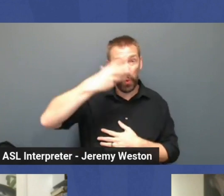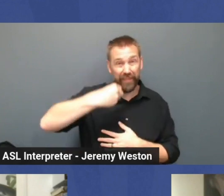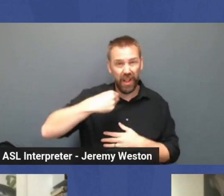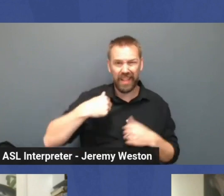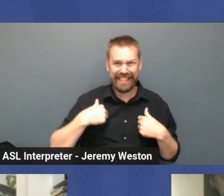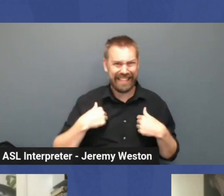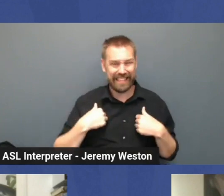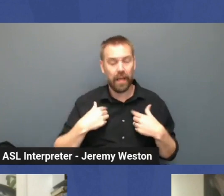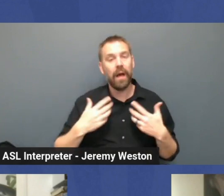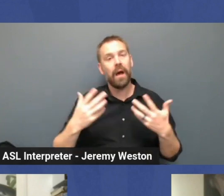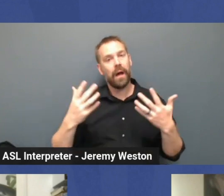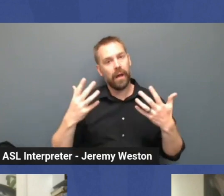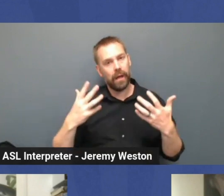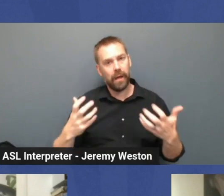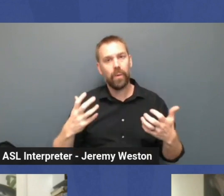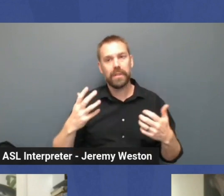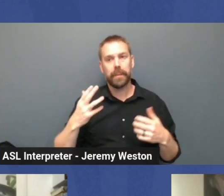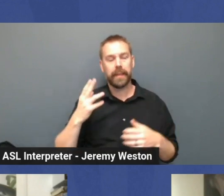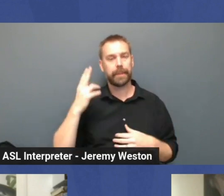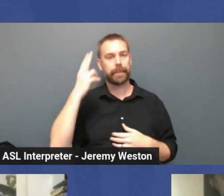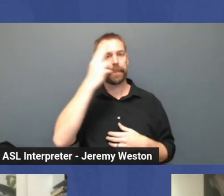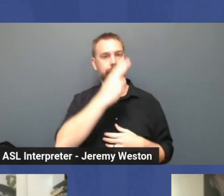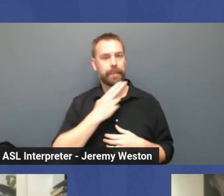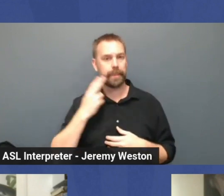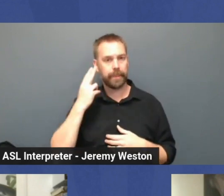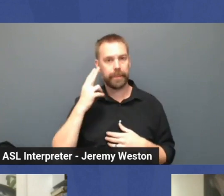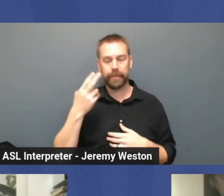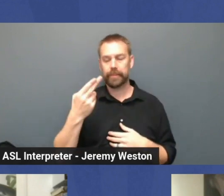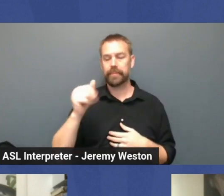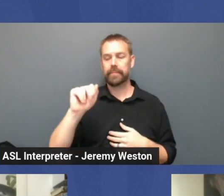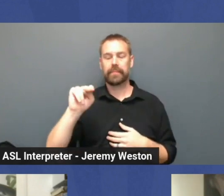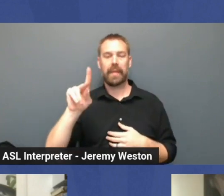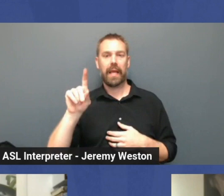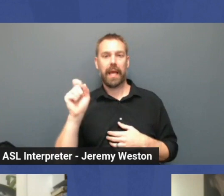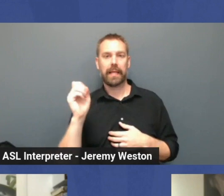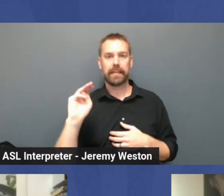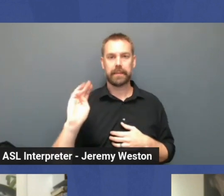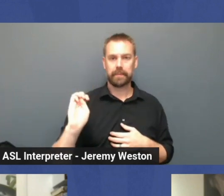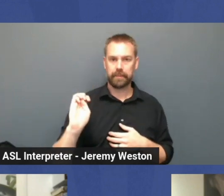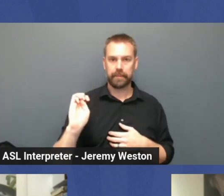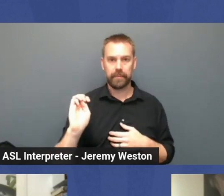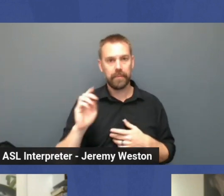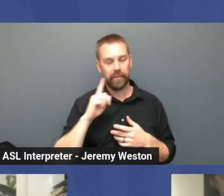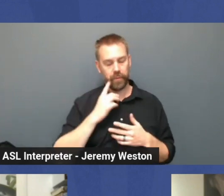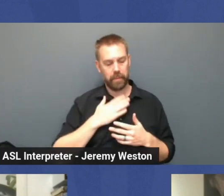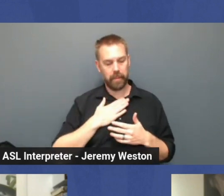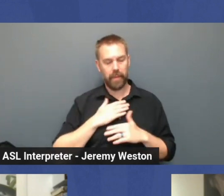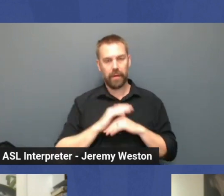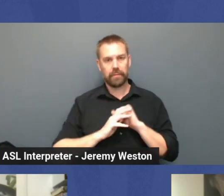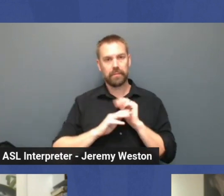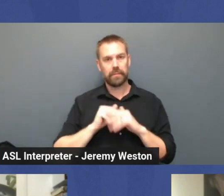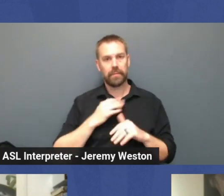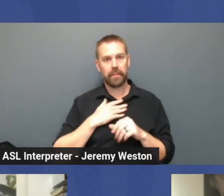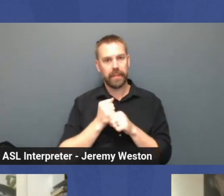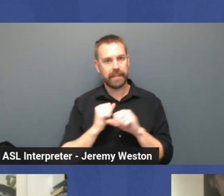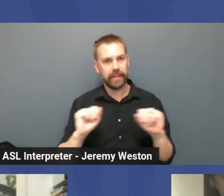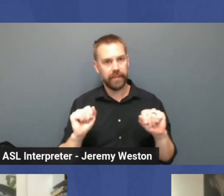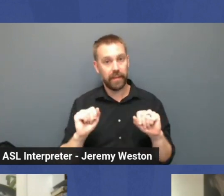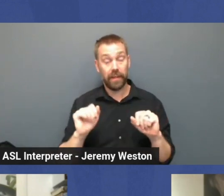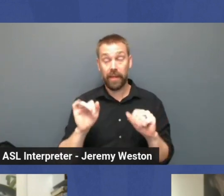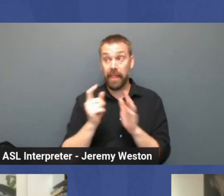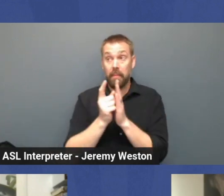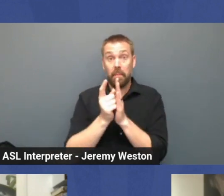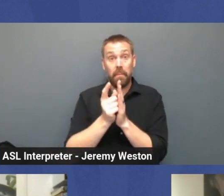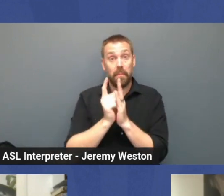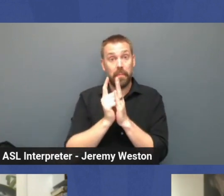be something that is a little bit more androgynous for my safety. And in that little moment, there was a kind of, what I like